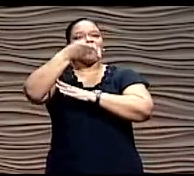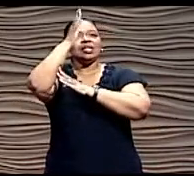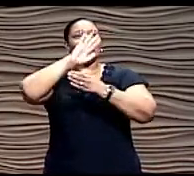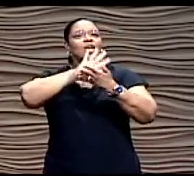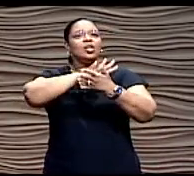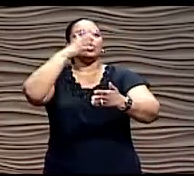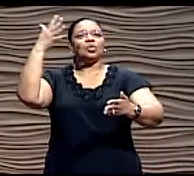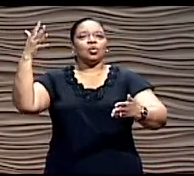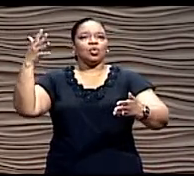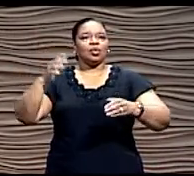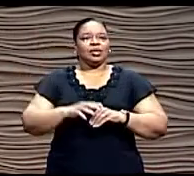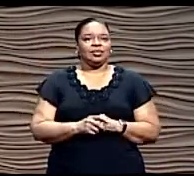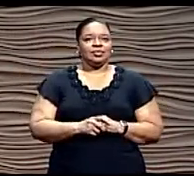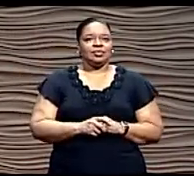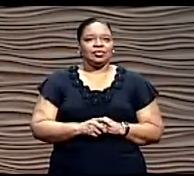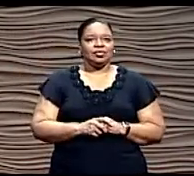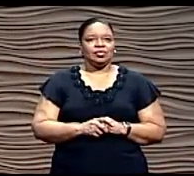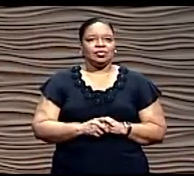glory.